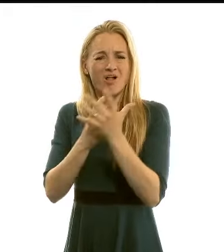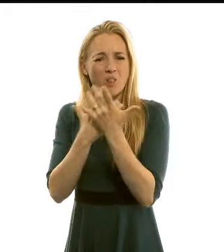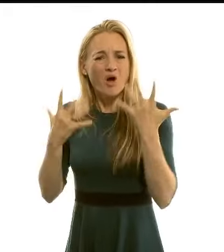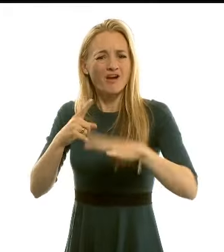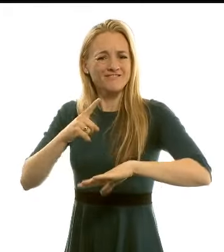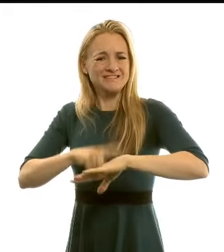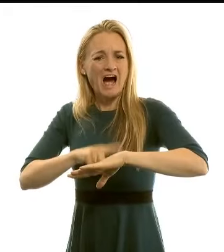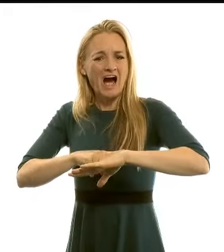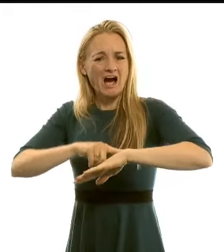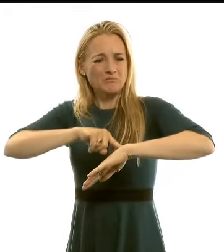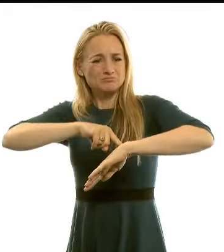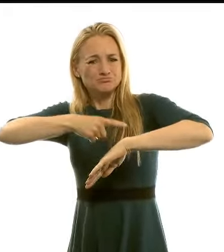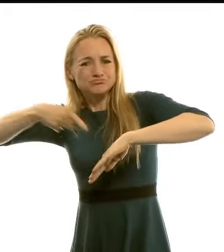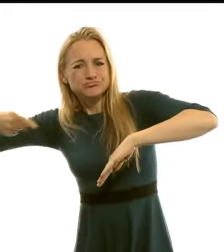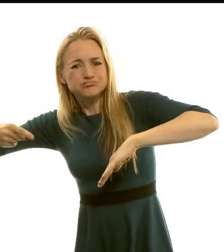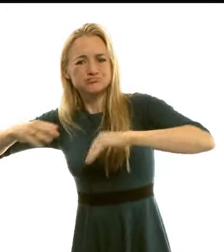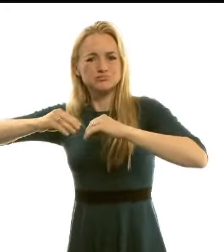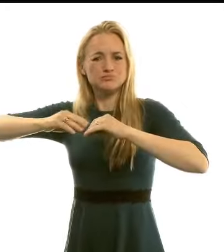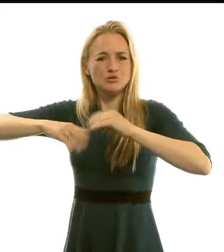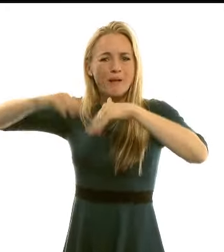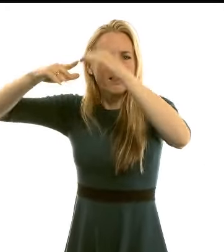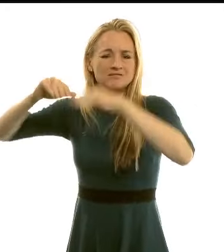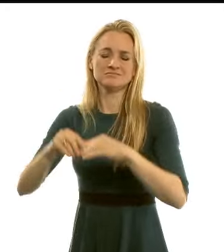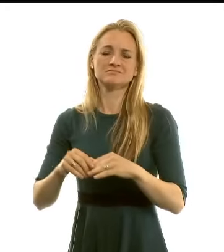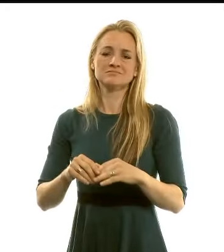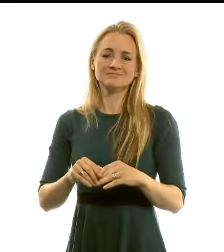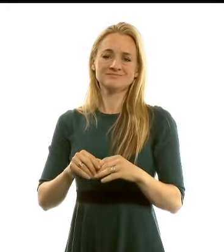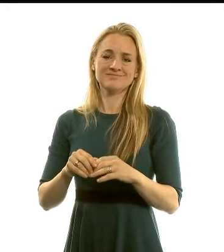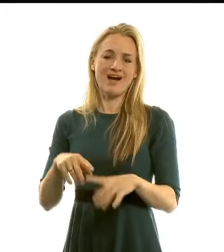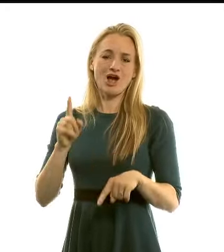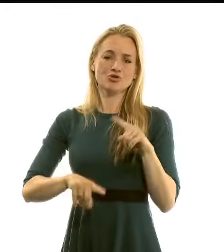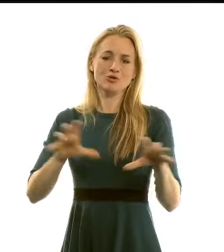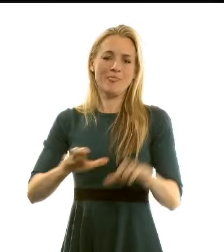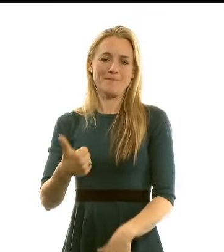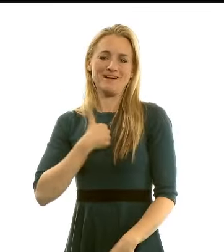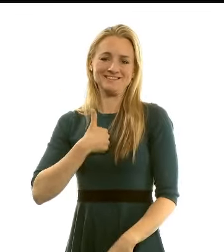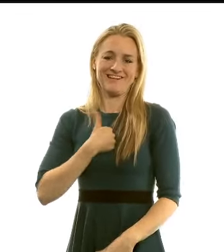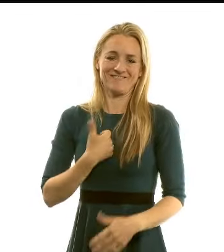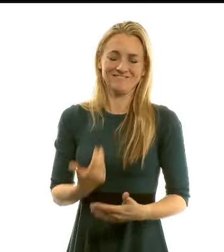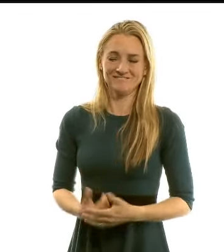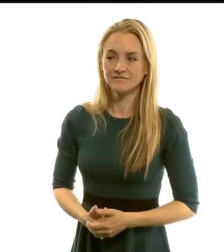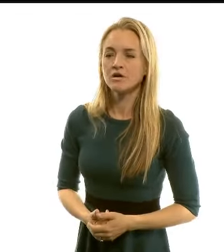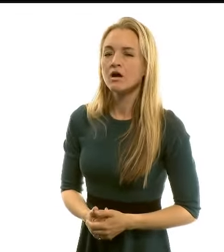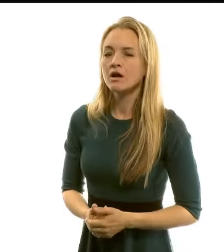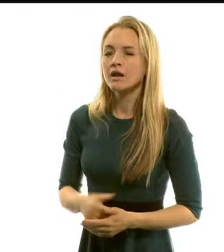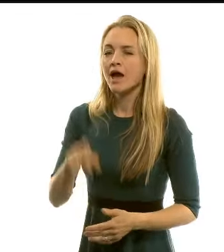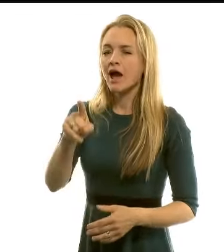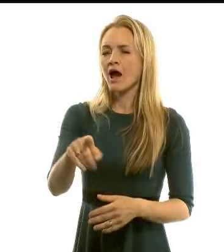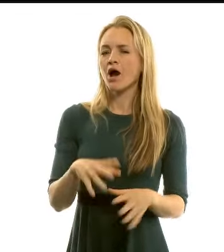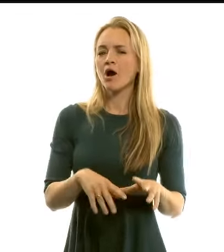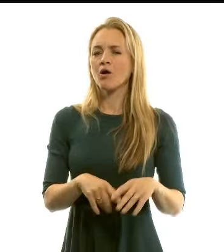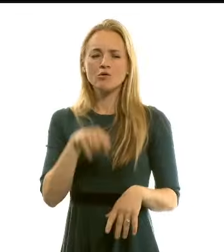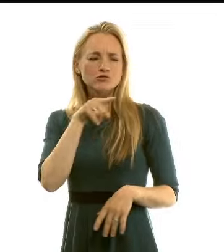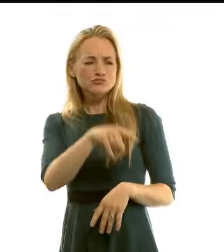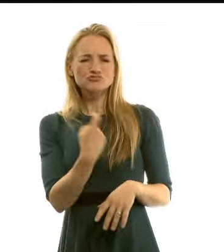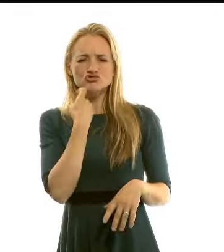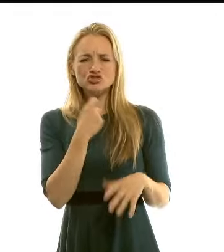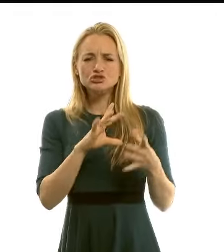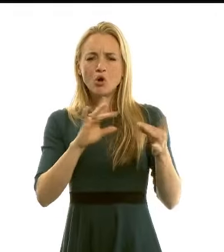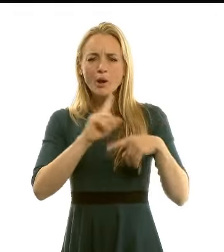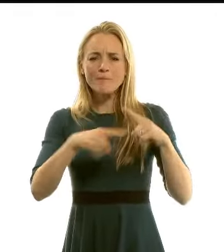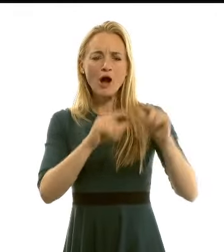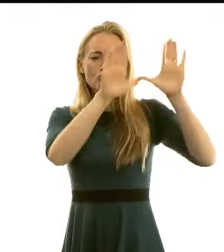know. And on the subject of incredible builds, I can smell a cake baking somewhere. Let's check in with our